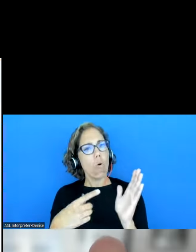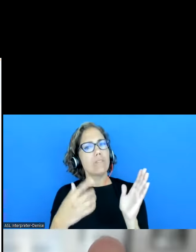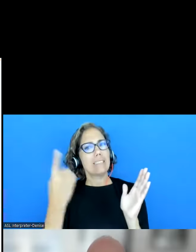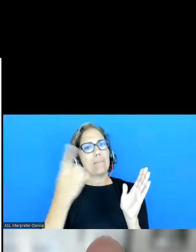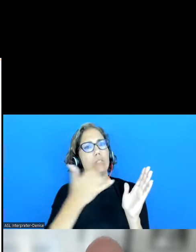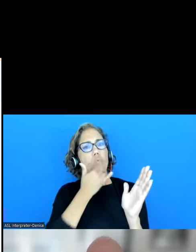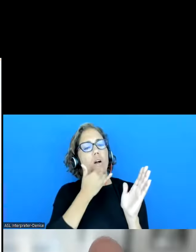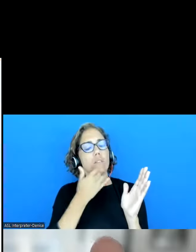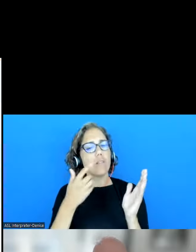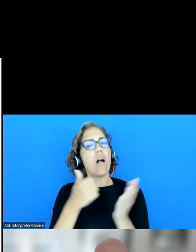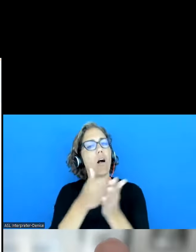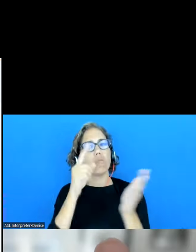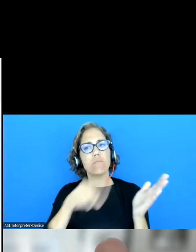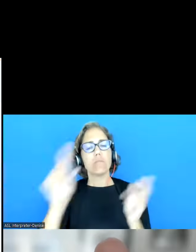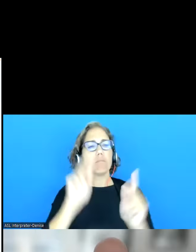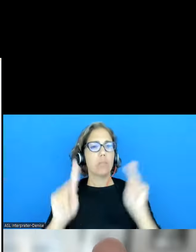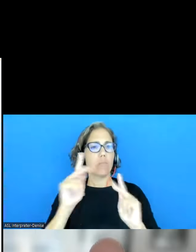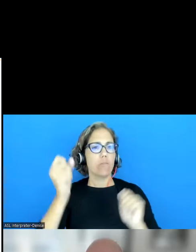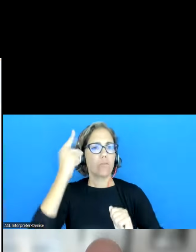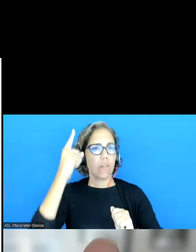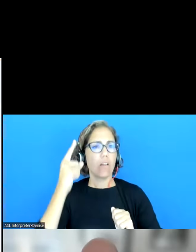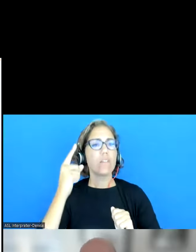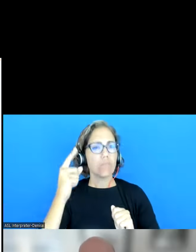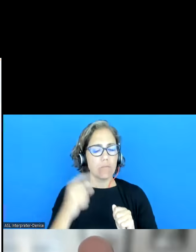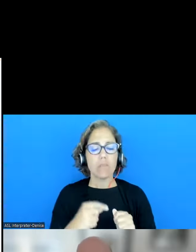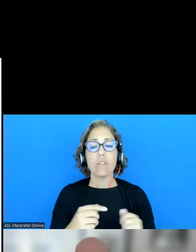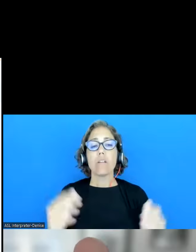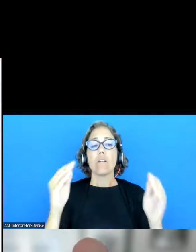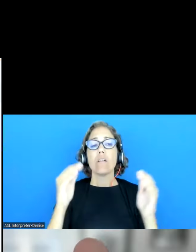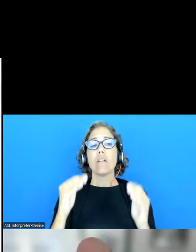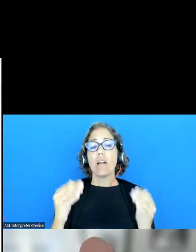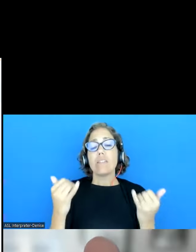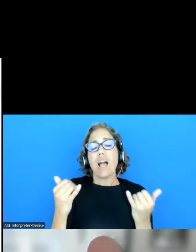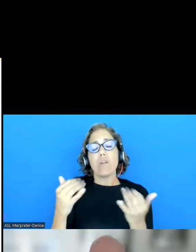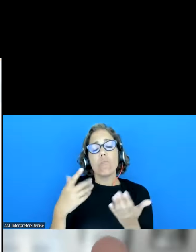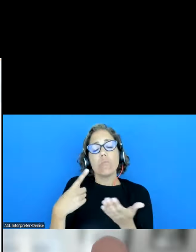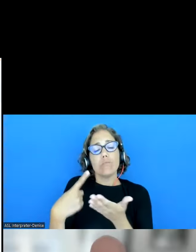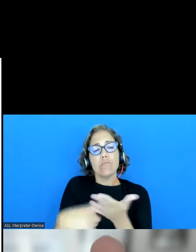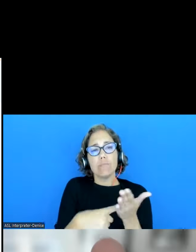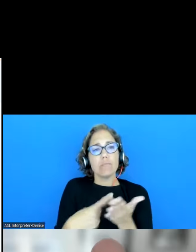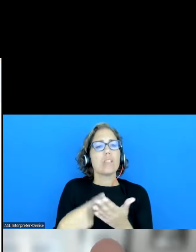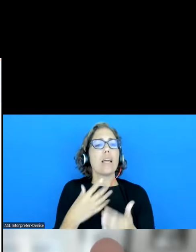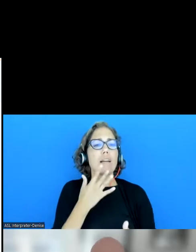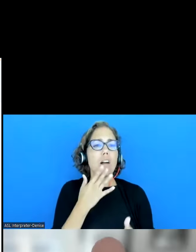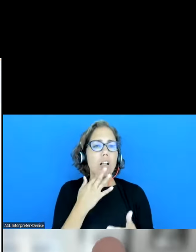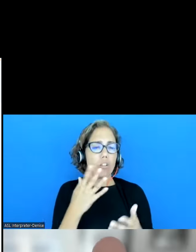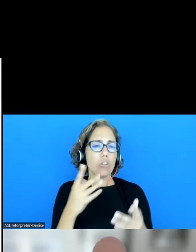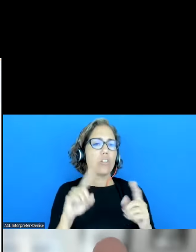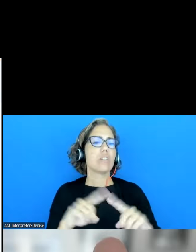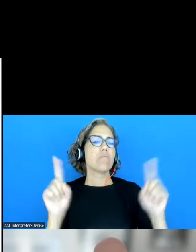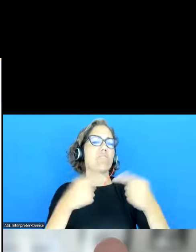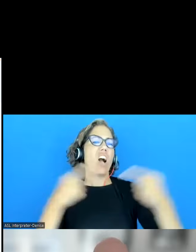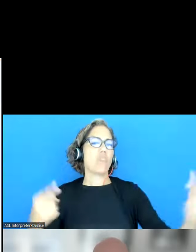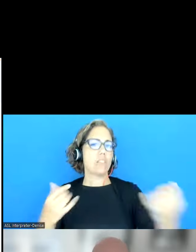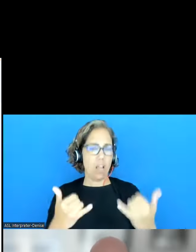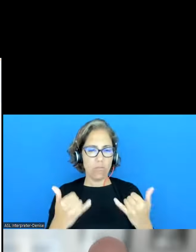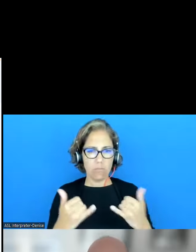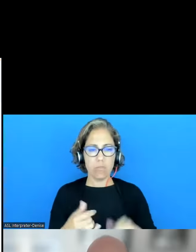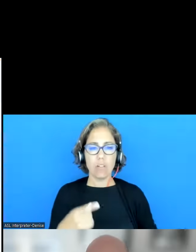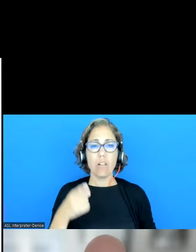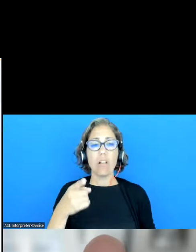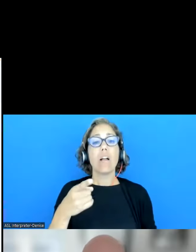understand. And let's move on to talk about color contrast now, because these are